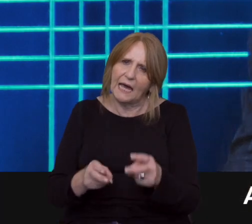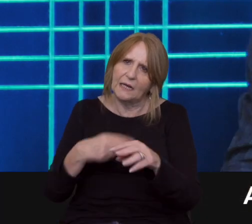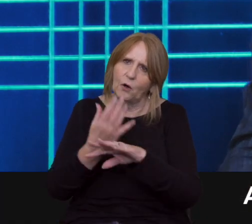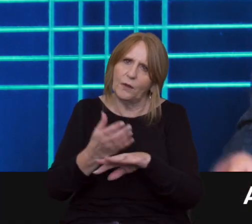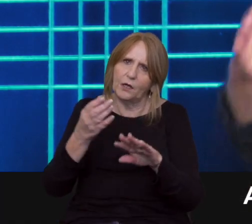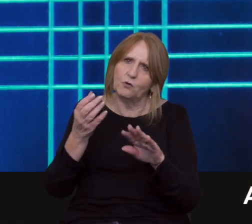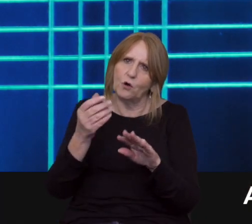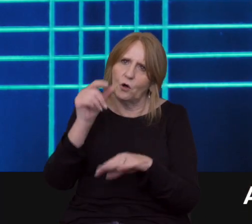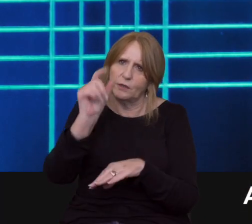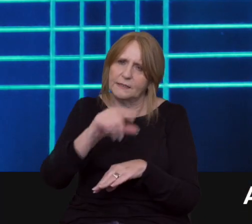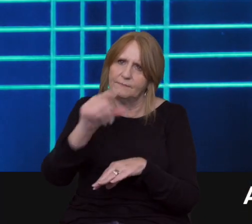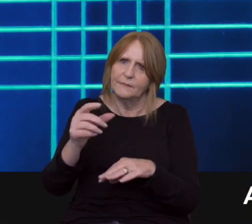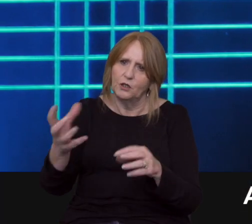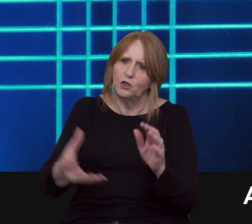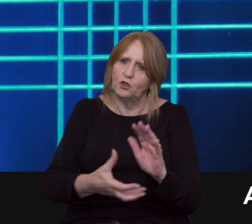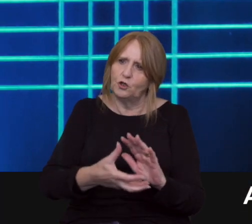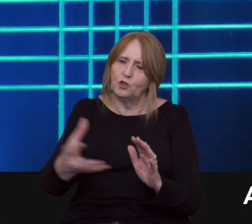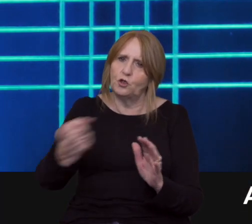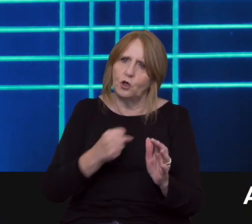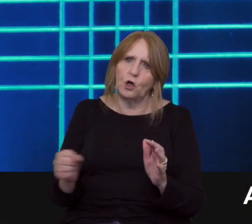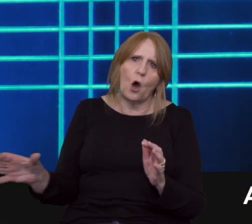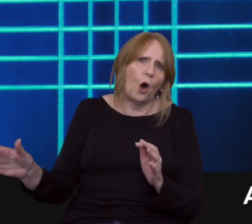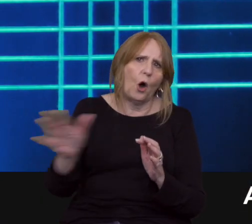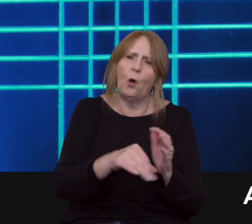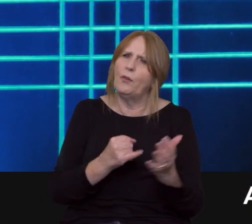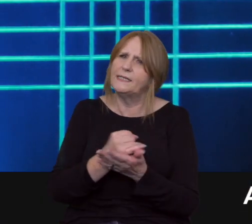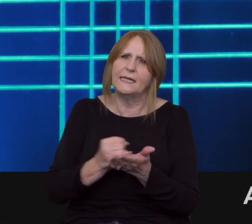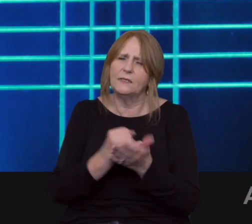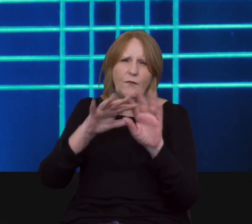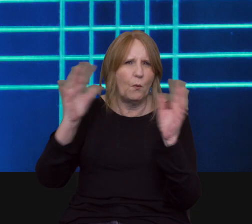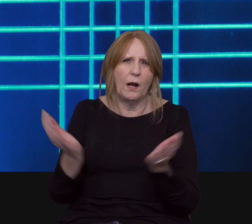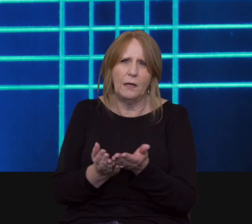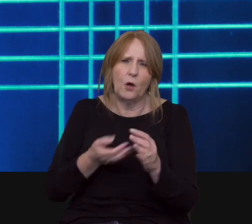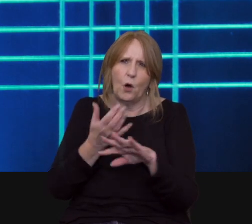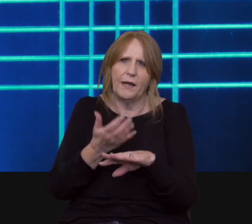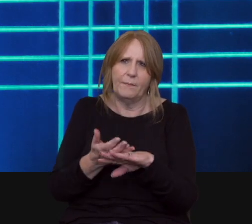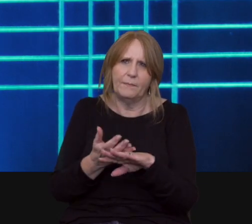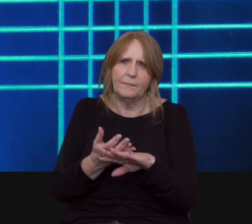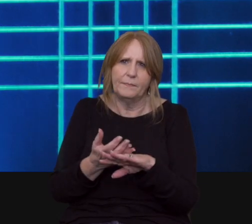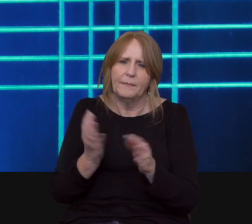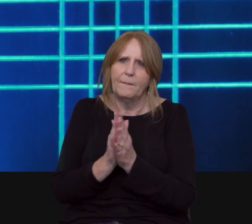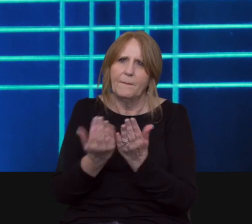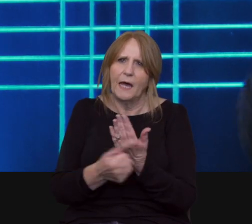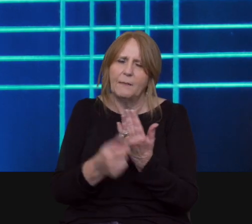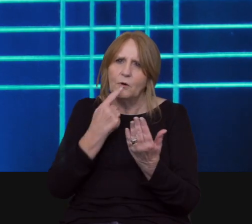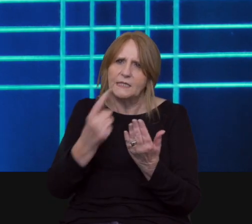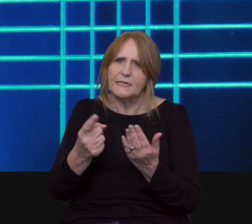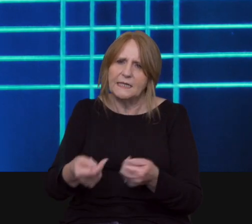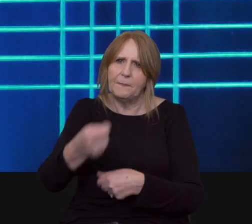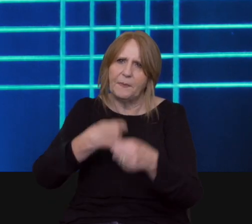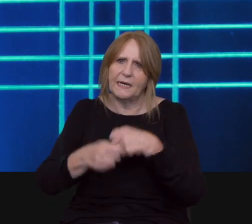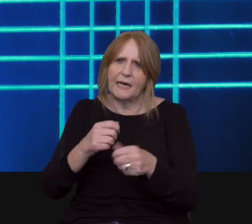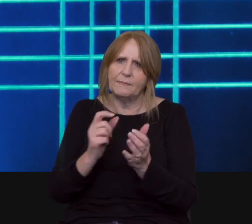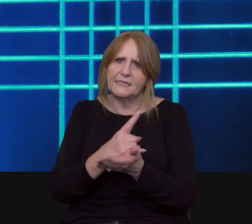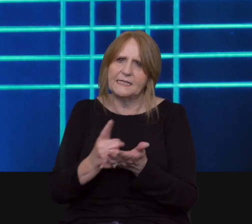and mine. And in that moment, the Bible says, he became sin, who knew no sin, that we